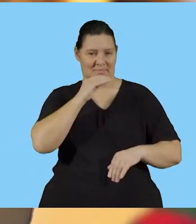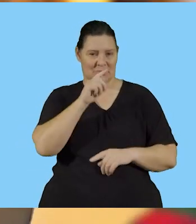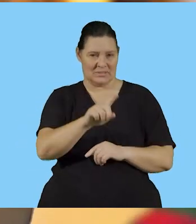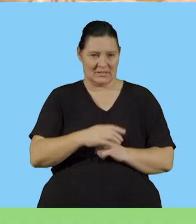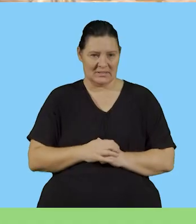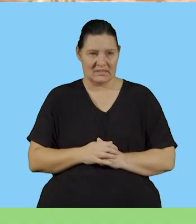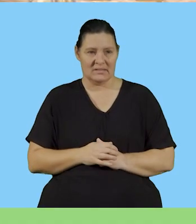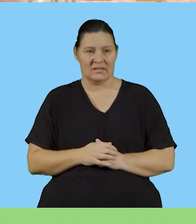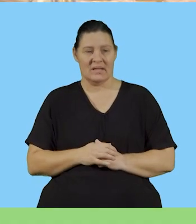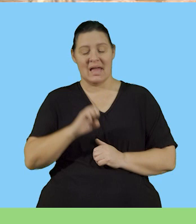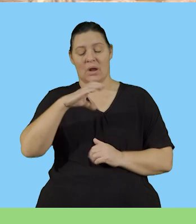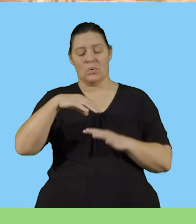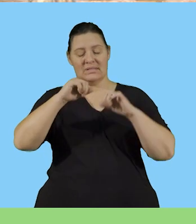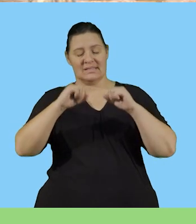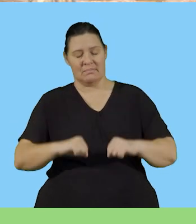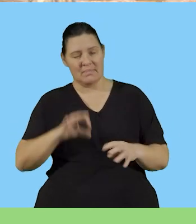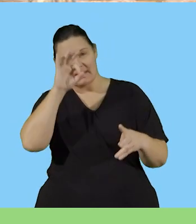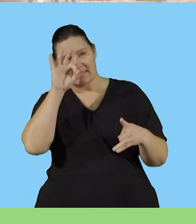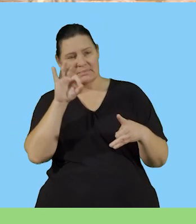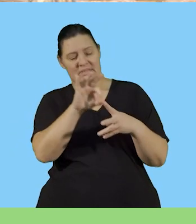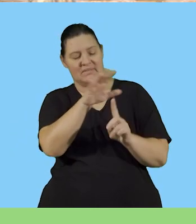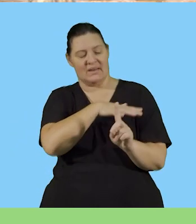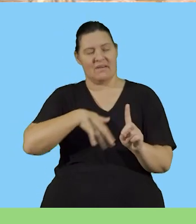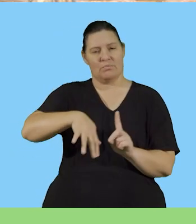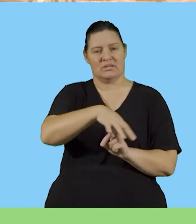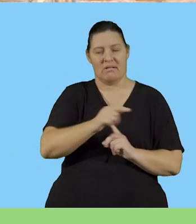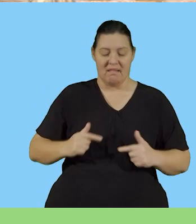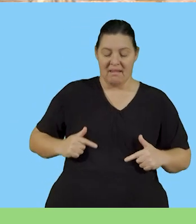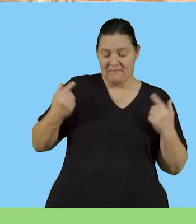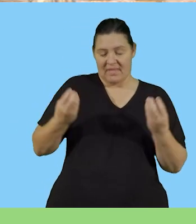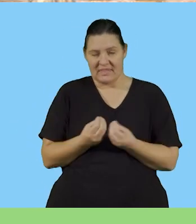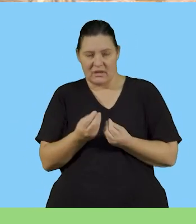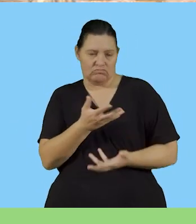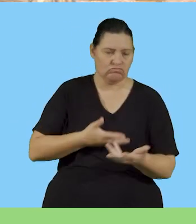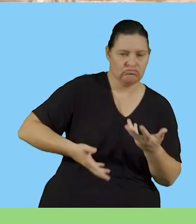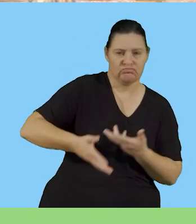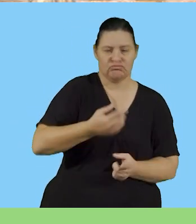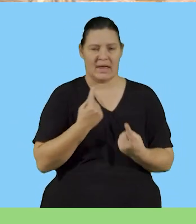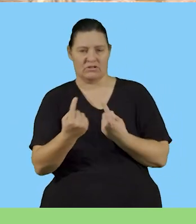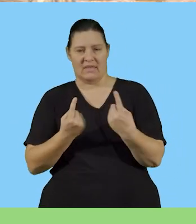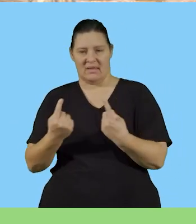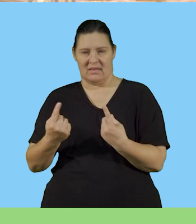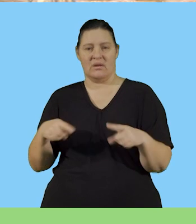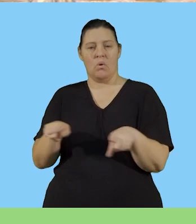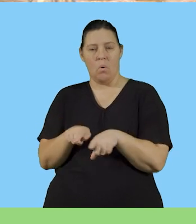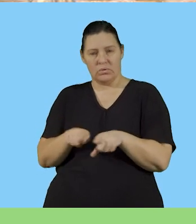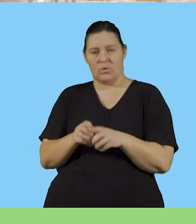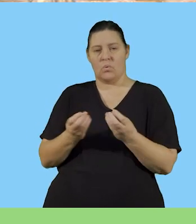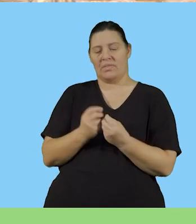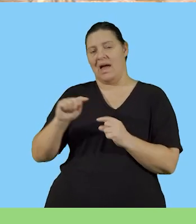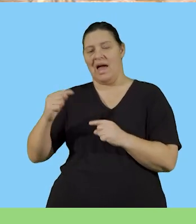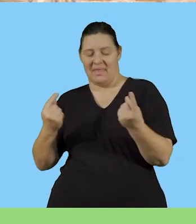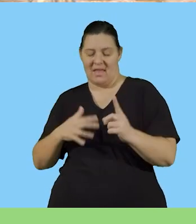definition. Ecosystems are specific environments where living organisms interact with one another and with